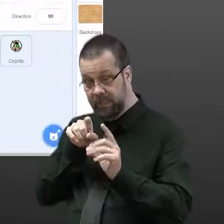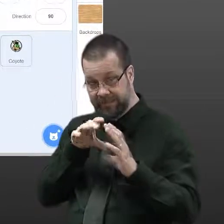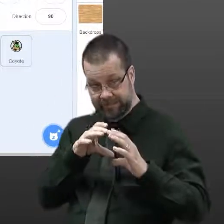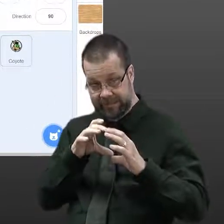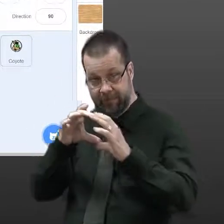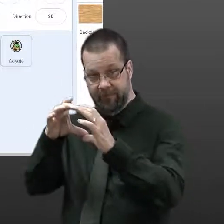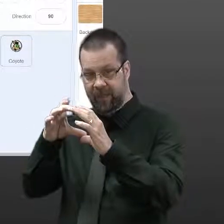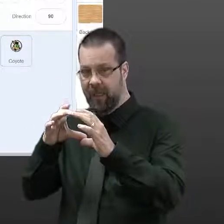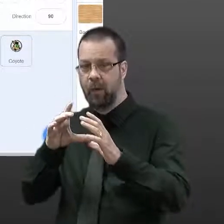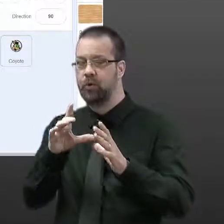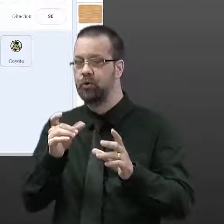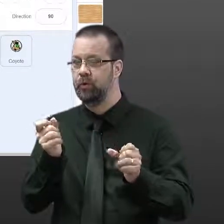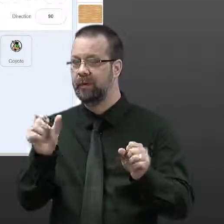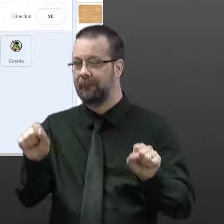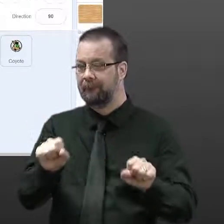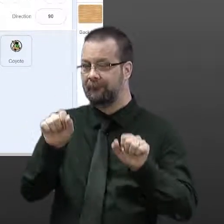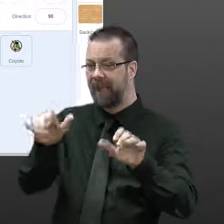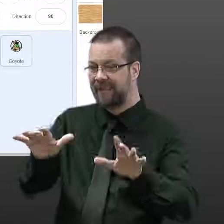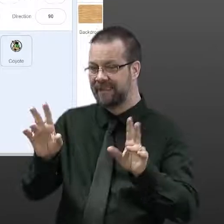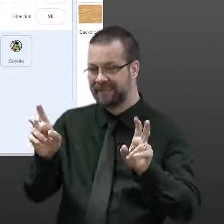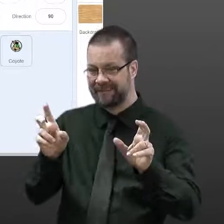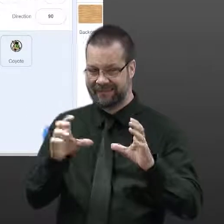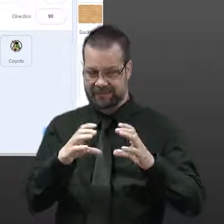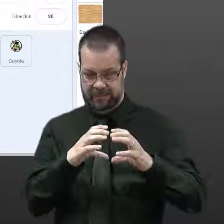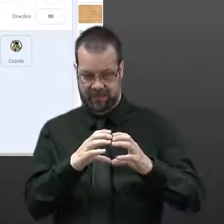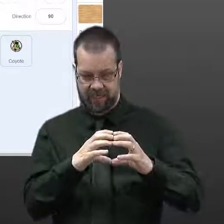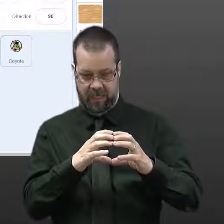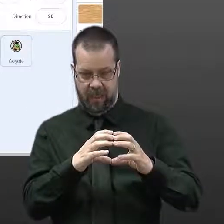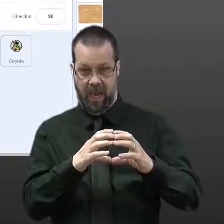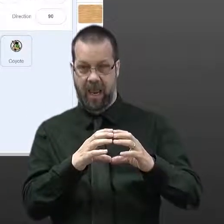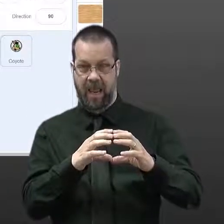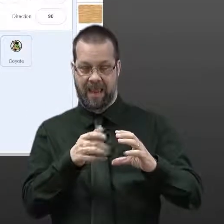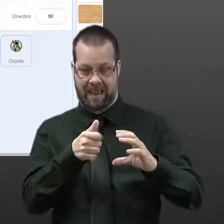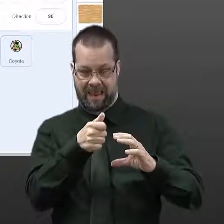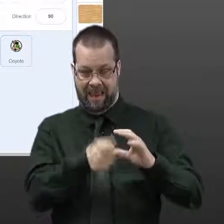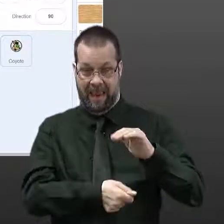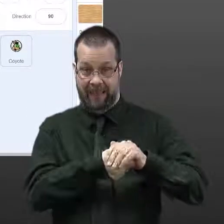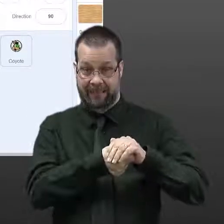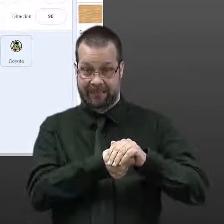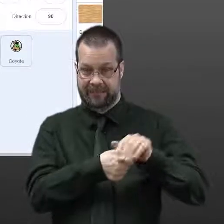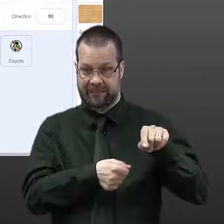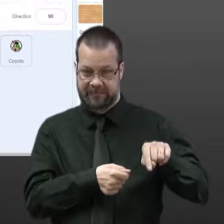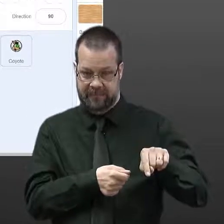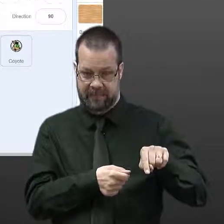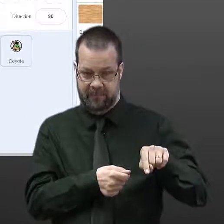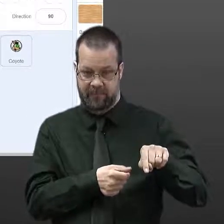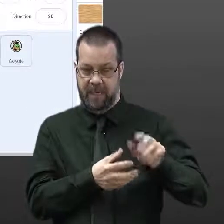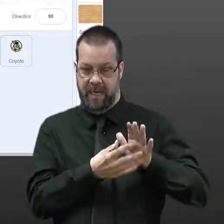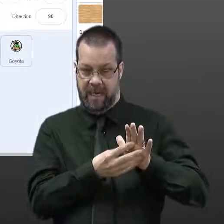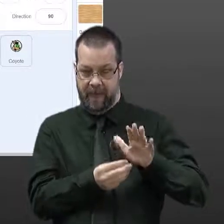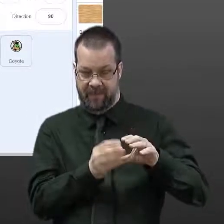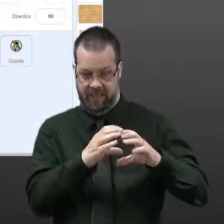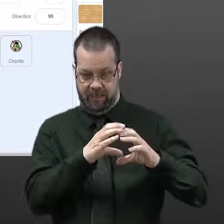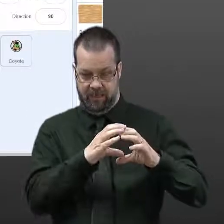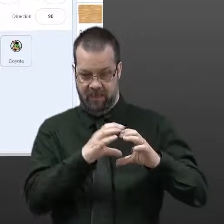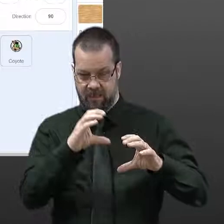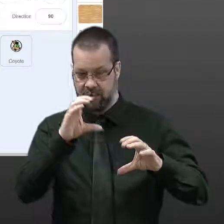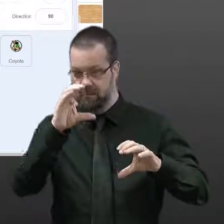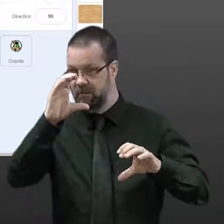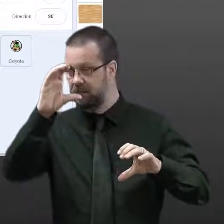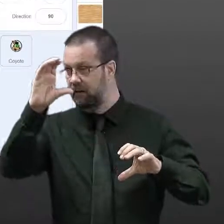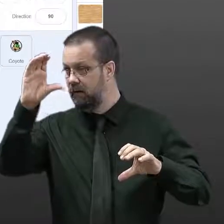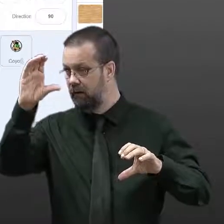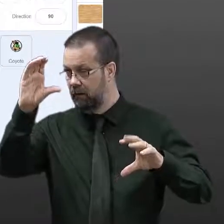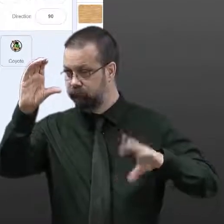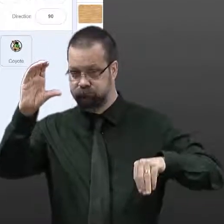sprite towards the basket. We're going to do some magic and hide this sprite, but send